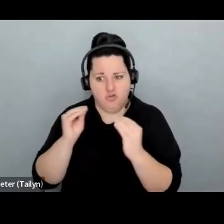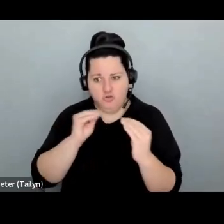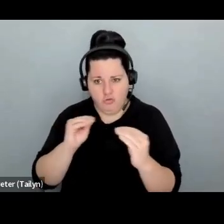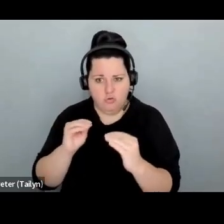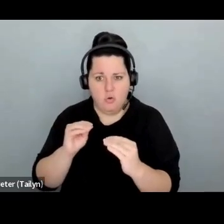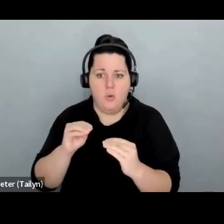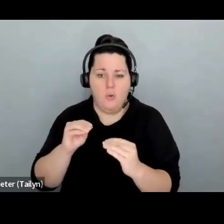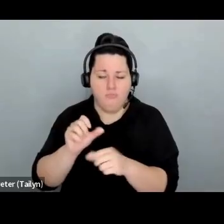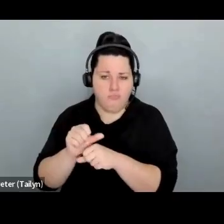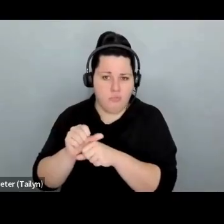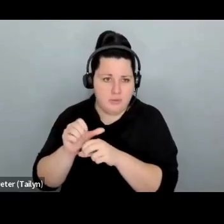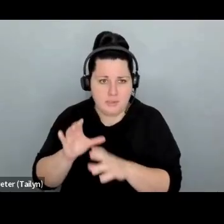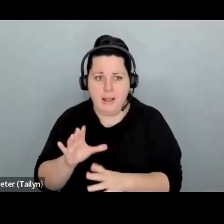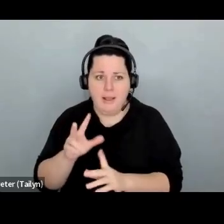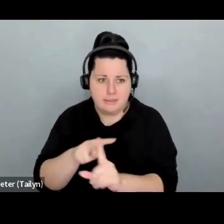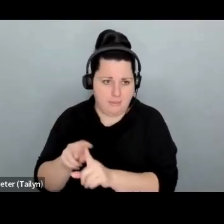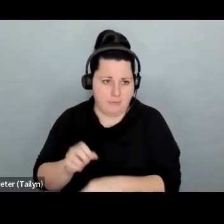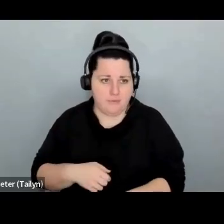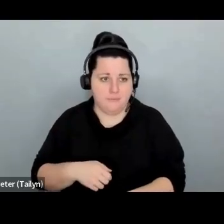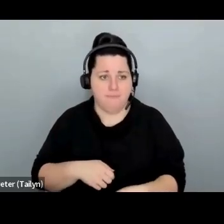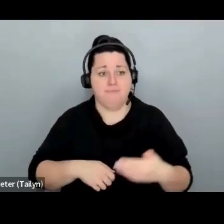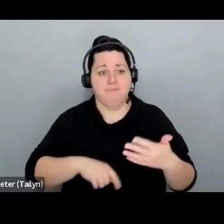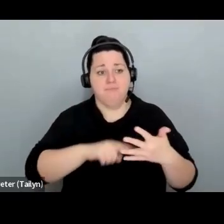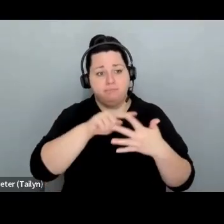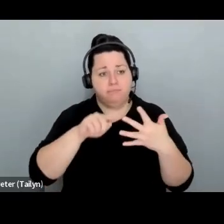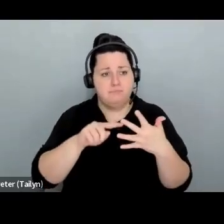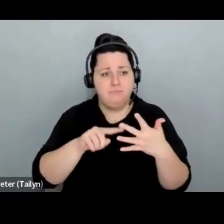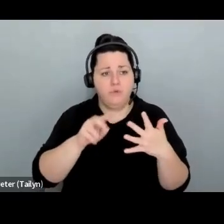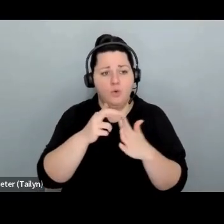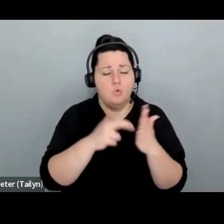assignments. Rule